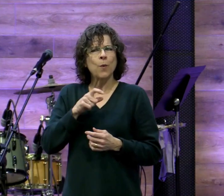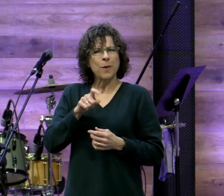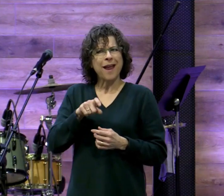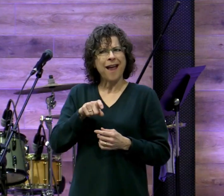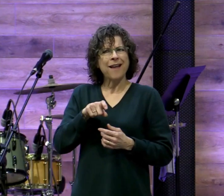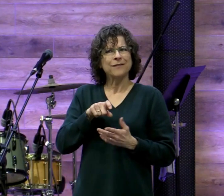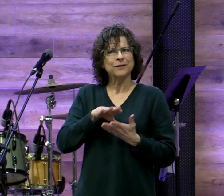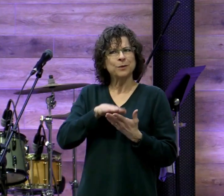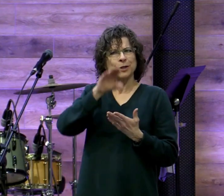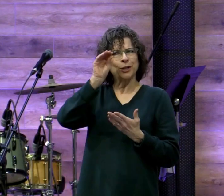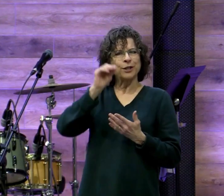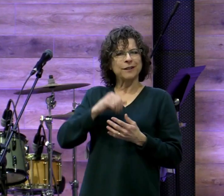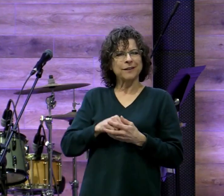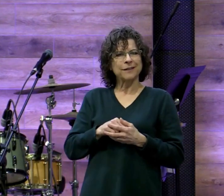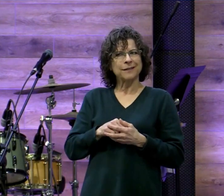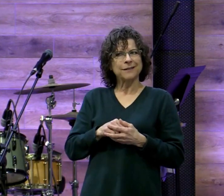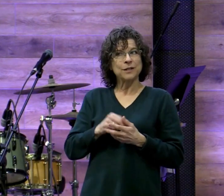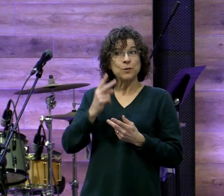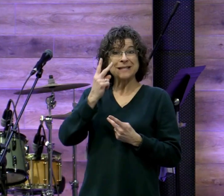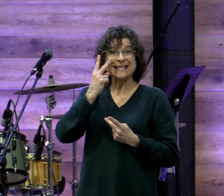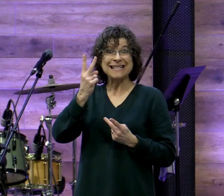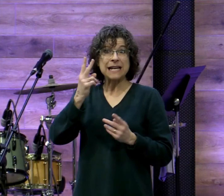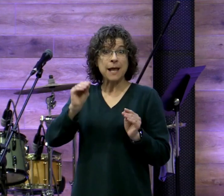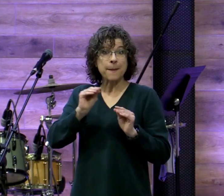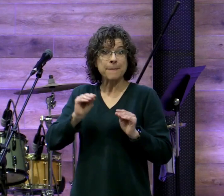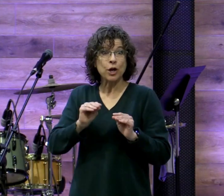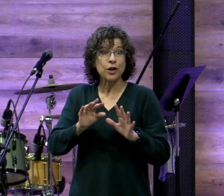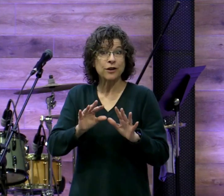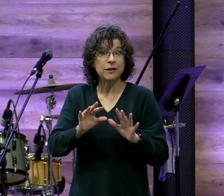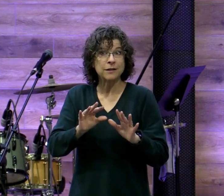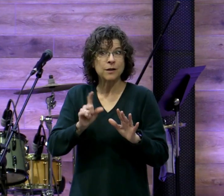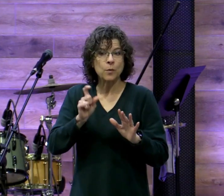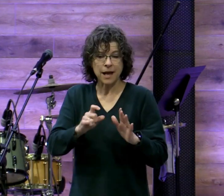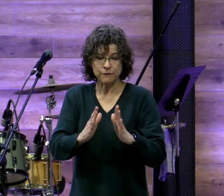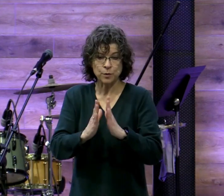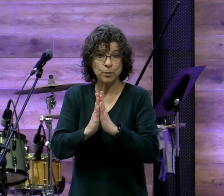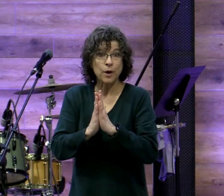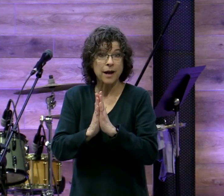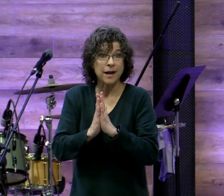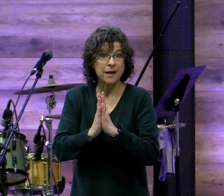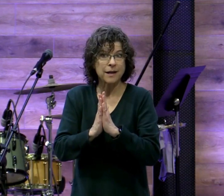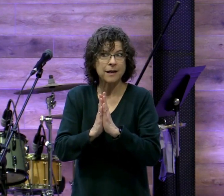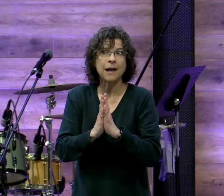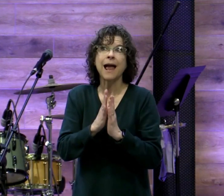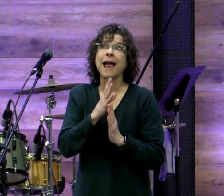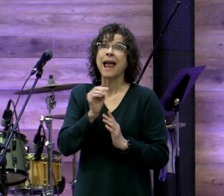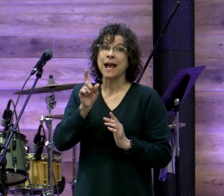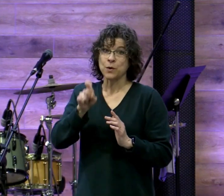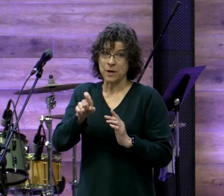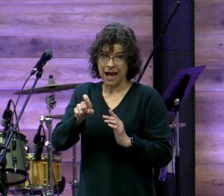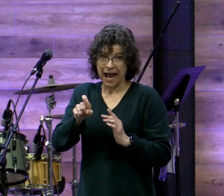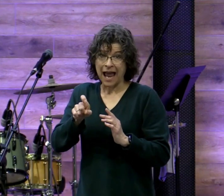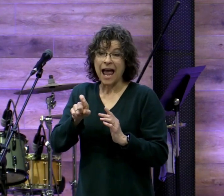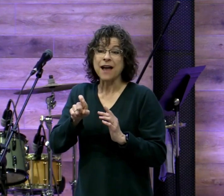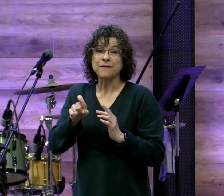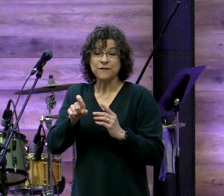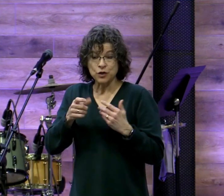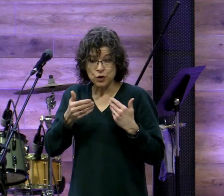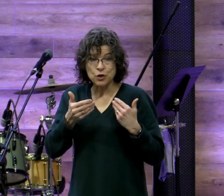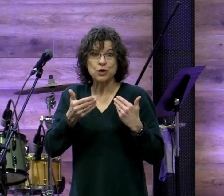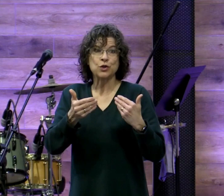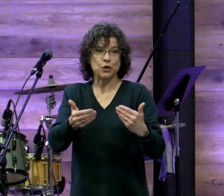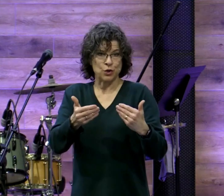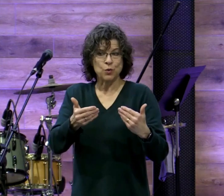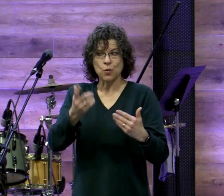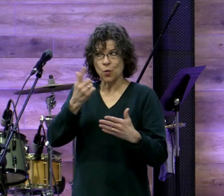God, we need to not only pray for it, but we need to step out when he tells us to step out. To do what he tells us to do. To go to